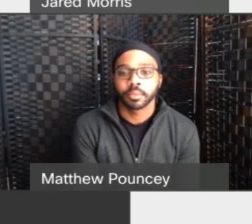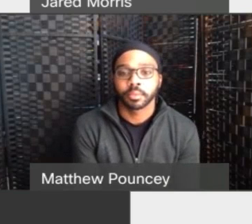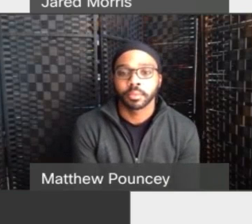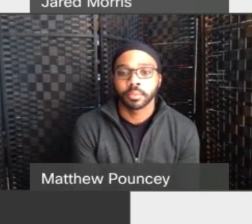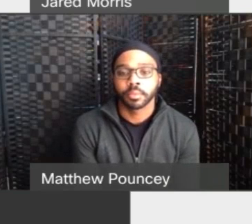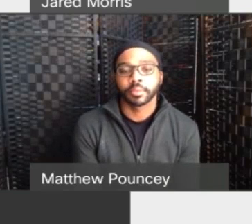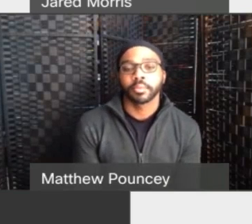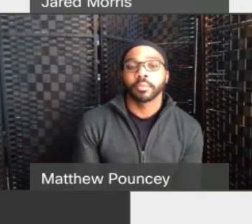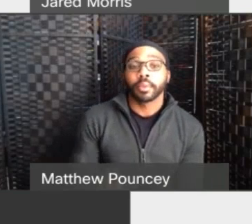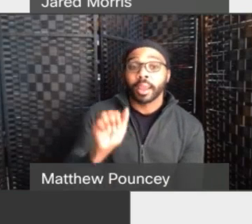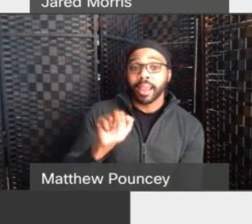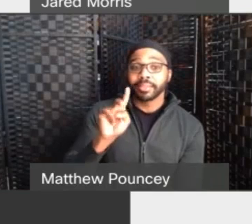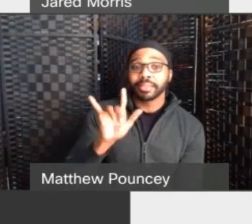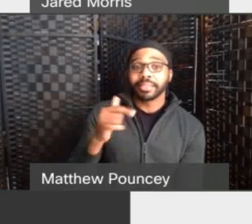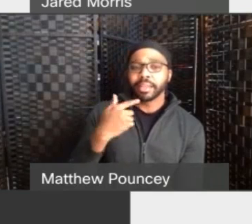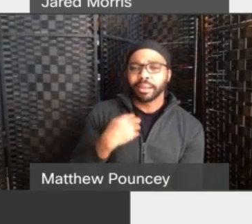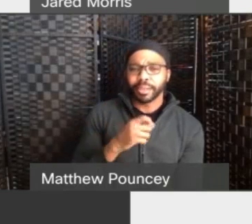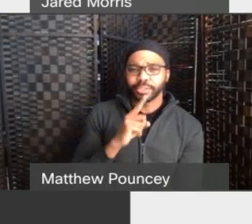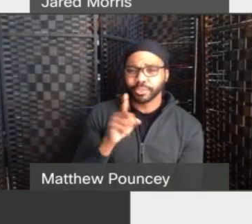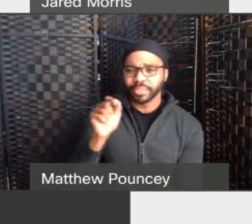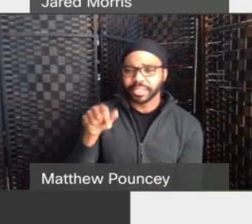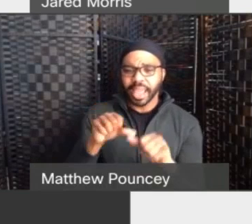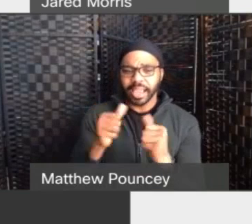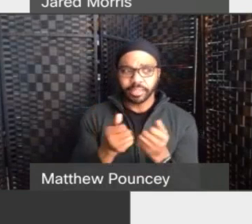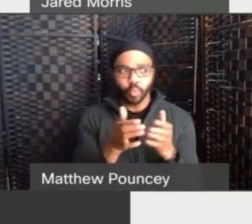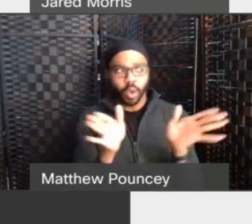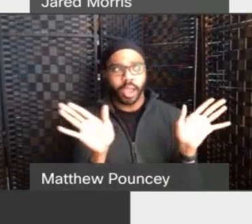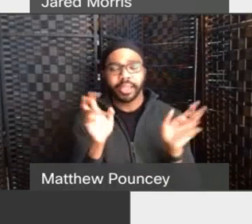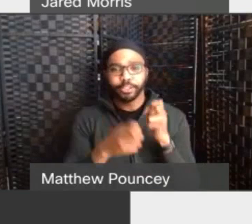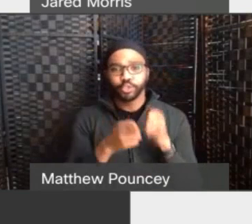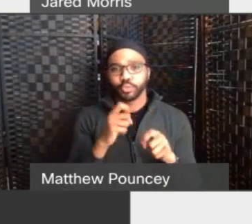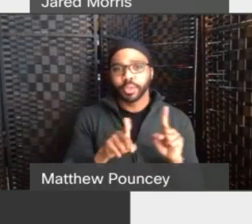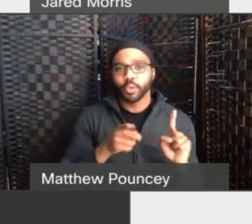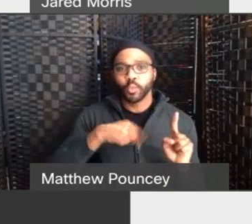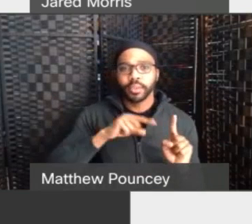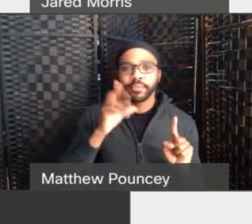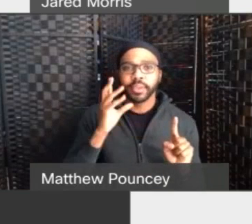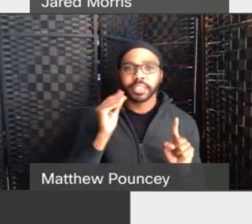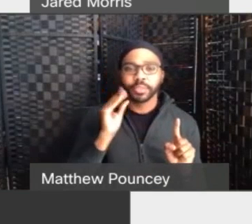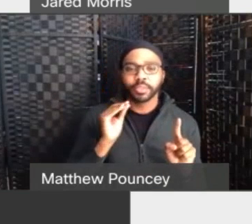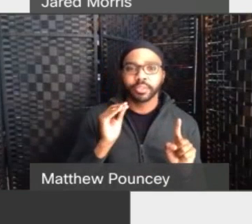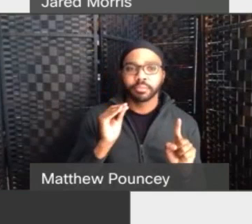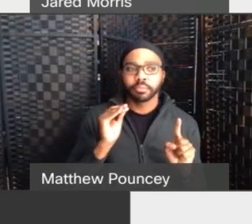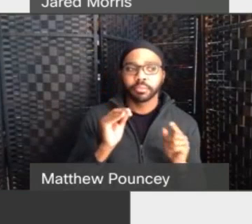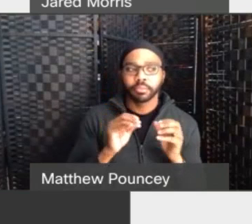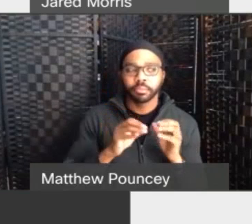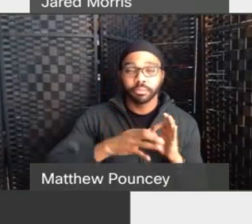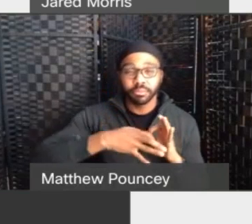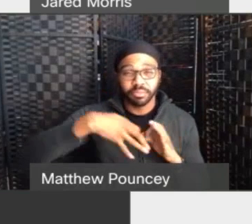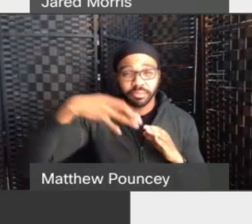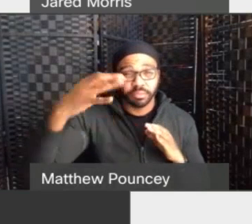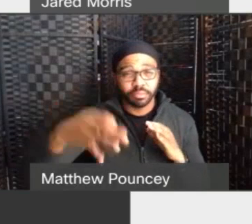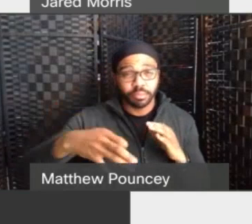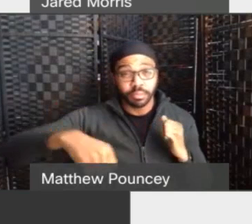I'm not sure if this is an agency-wide issue, but we've experienced unusually long delays with the